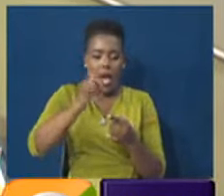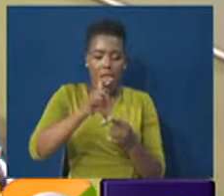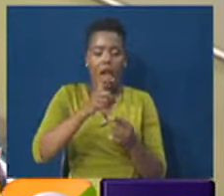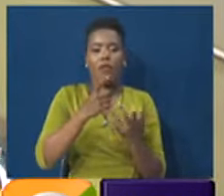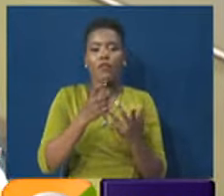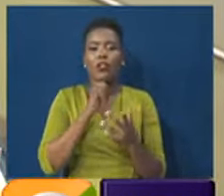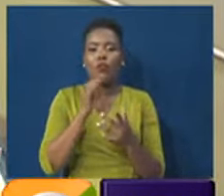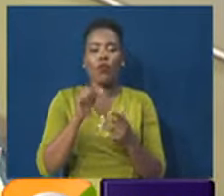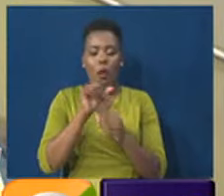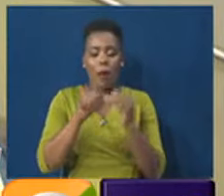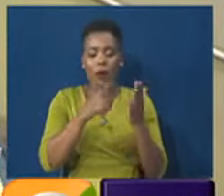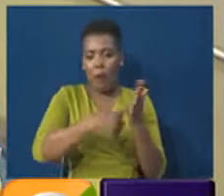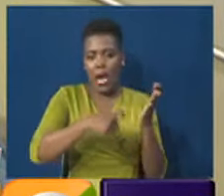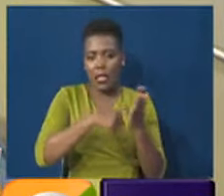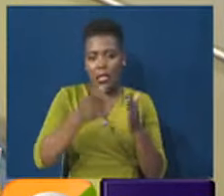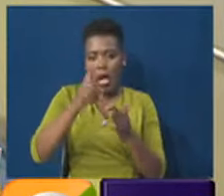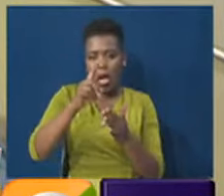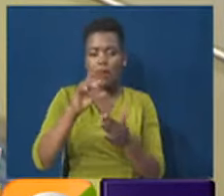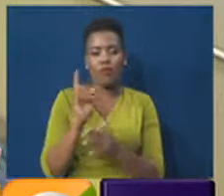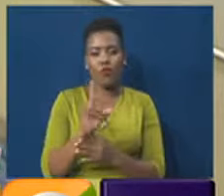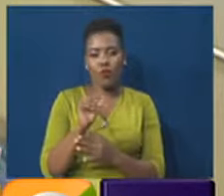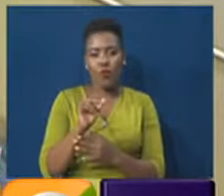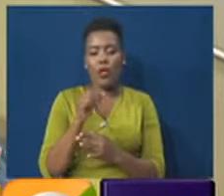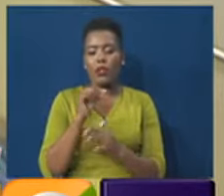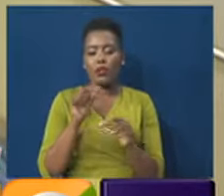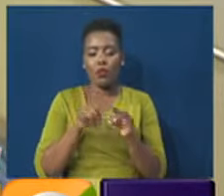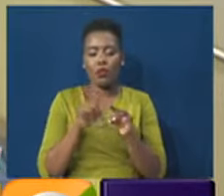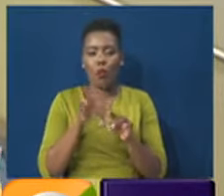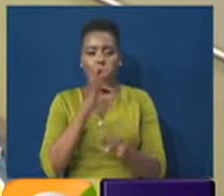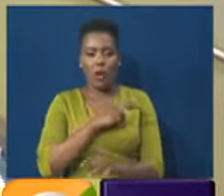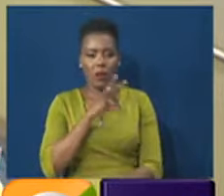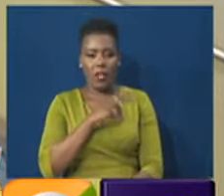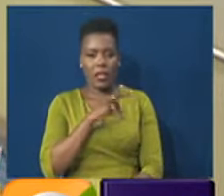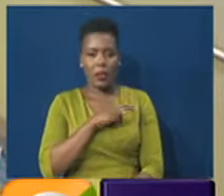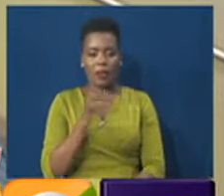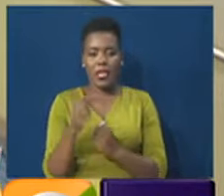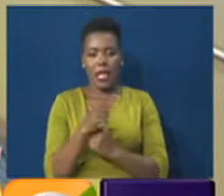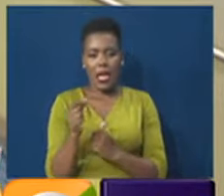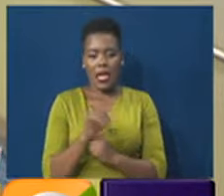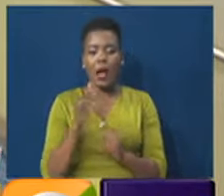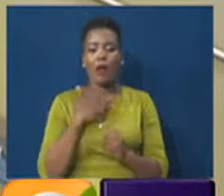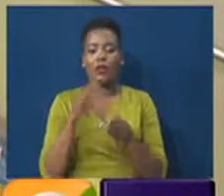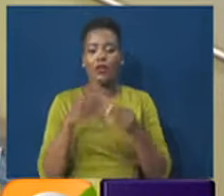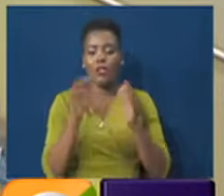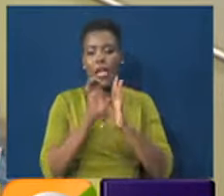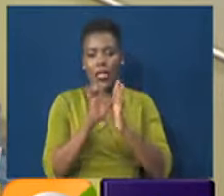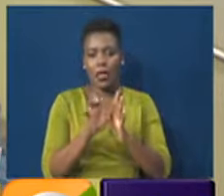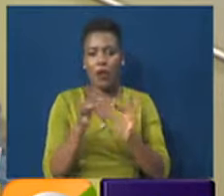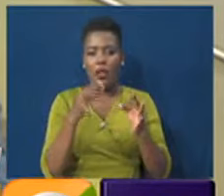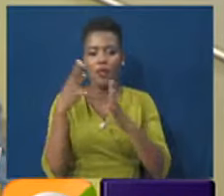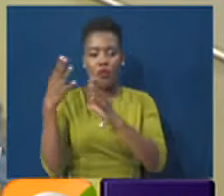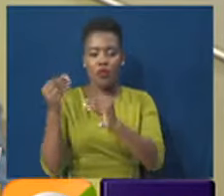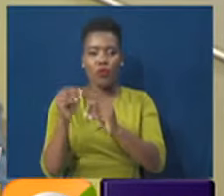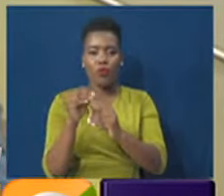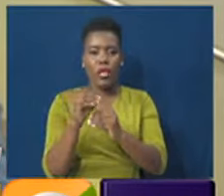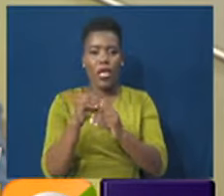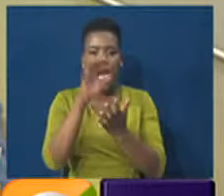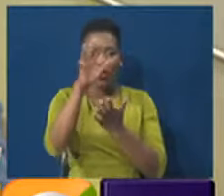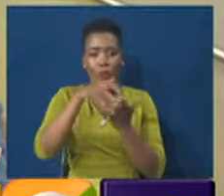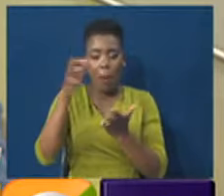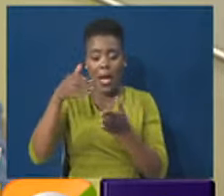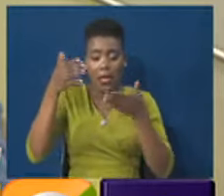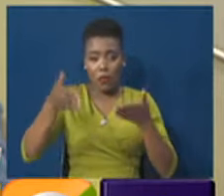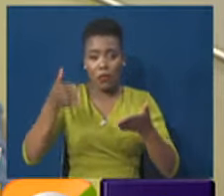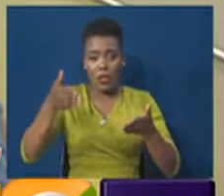of prices. It is also a factor of incomes. And I want to give you an example. If you go to our supermarkets